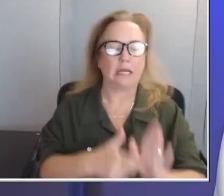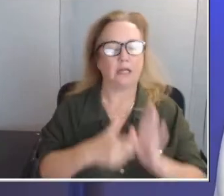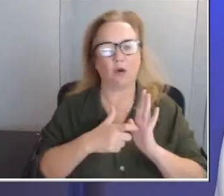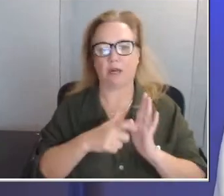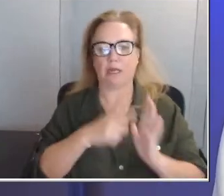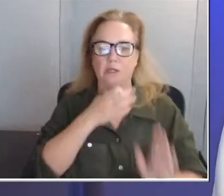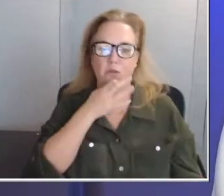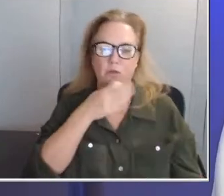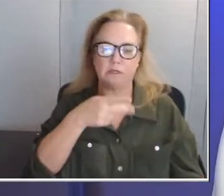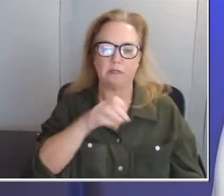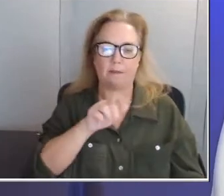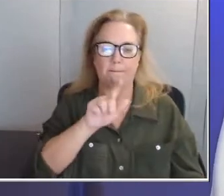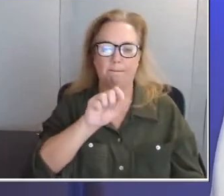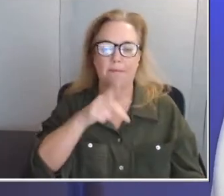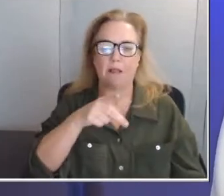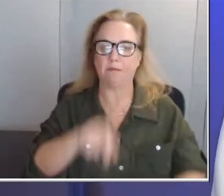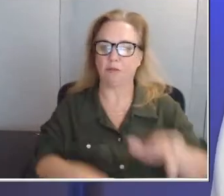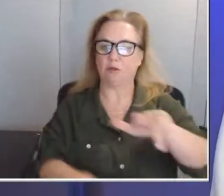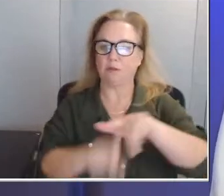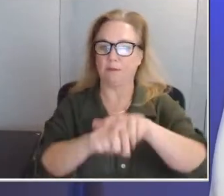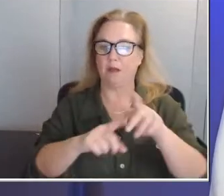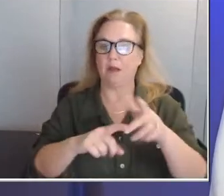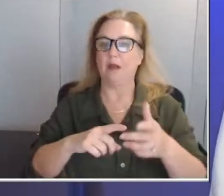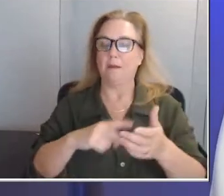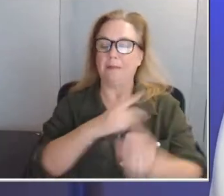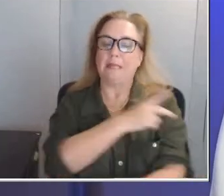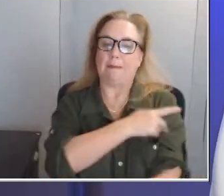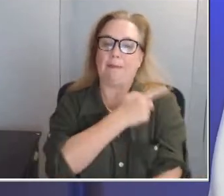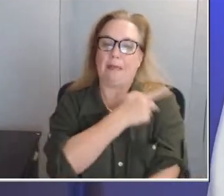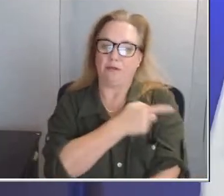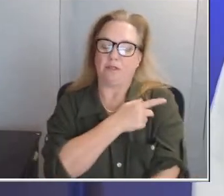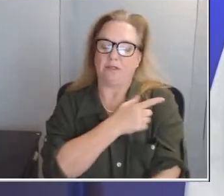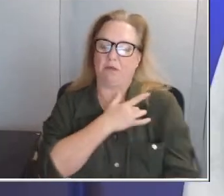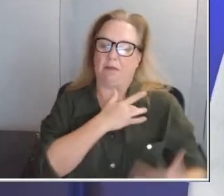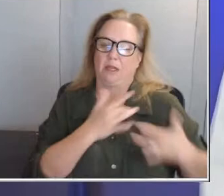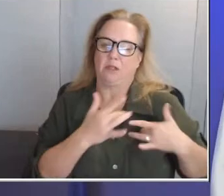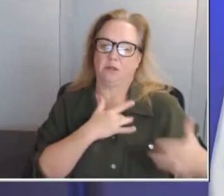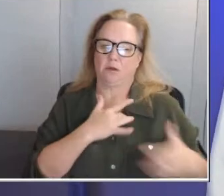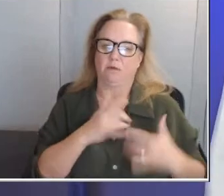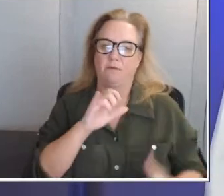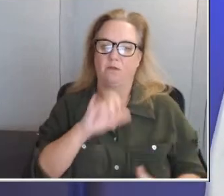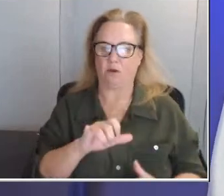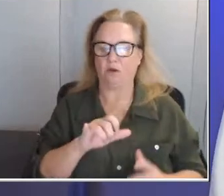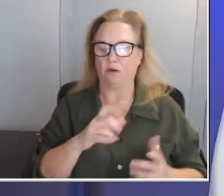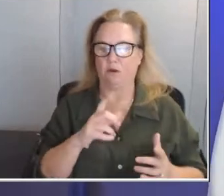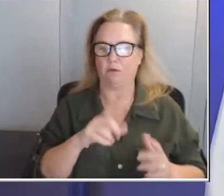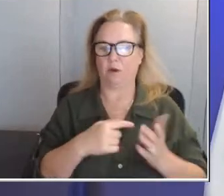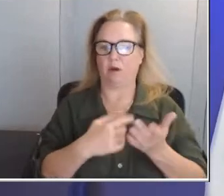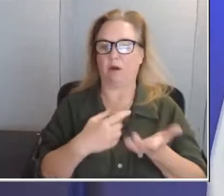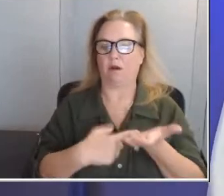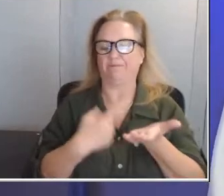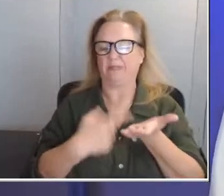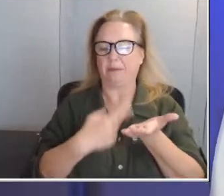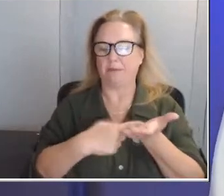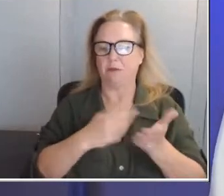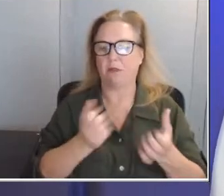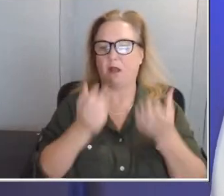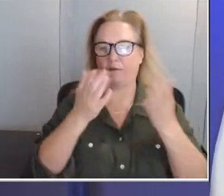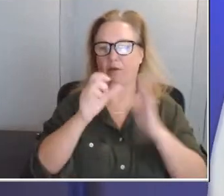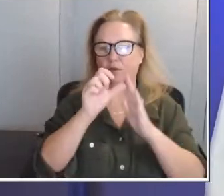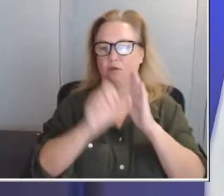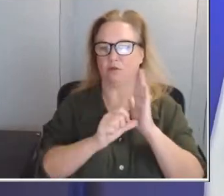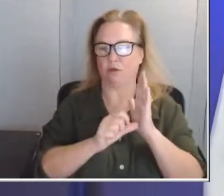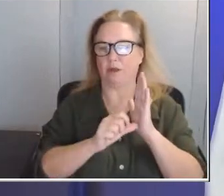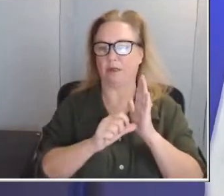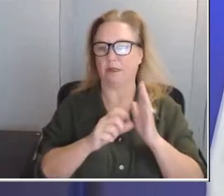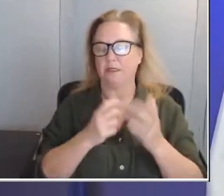a polyp, but oftentimes the patients are concerned about that finding, and so for reassurance, we oftentimes offer them the gallbladder to come out. It's a common and